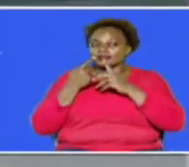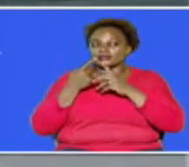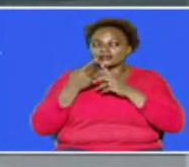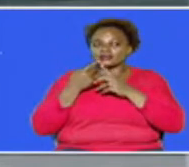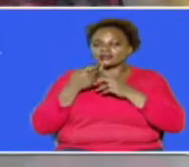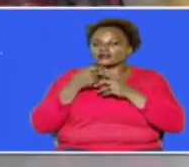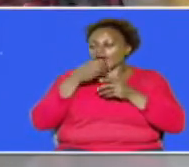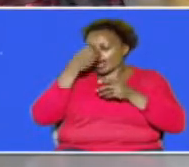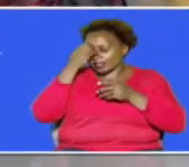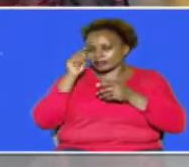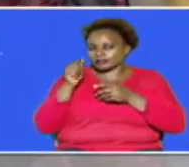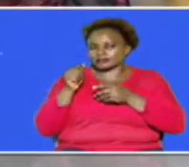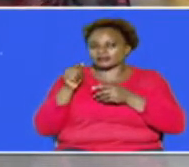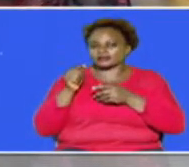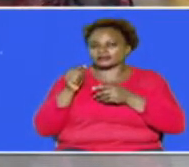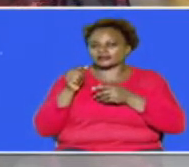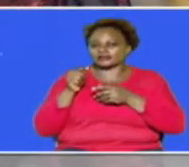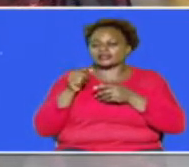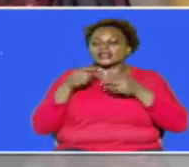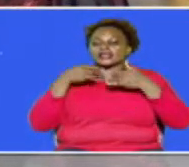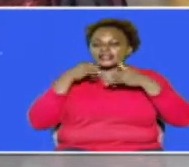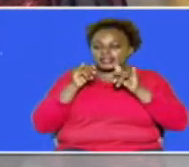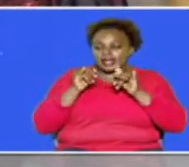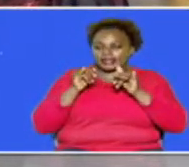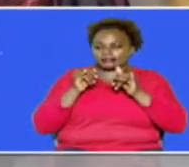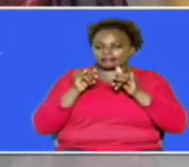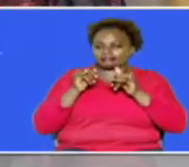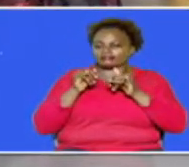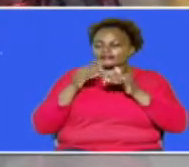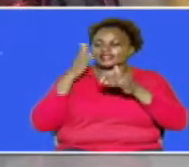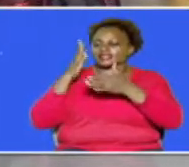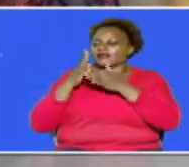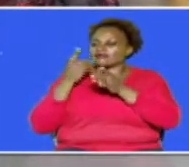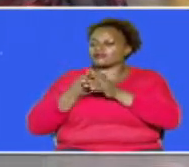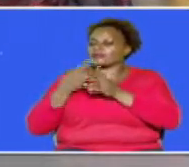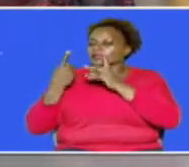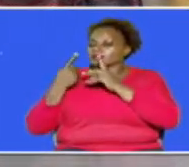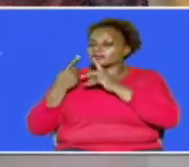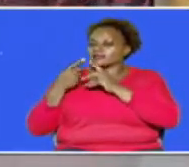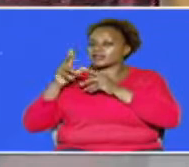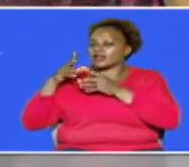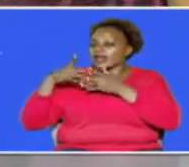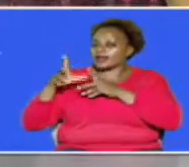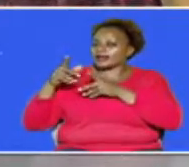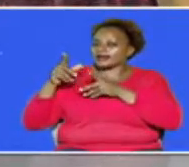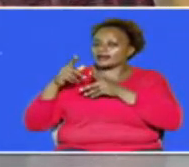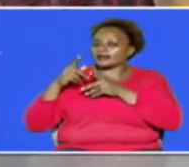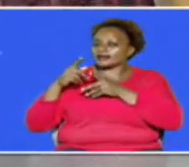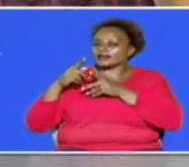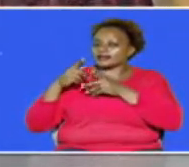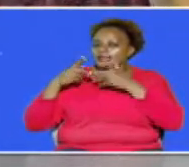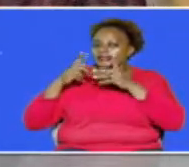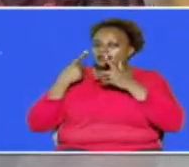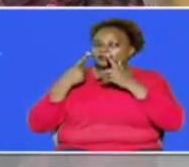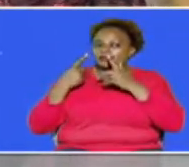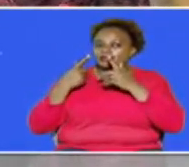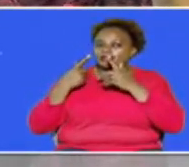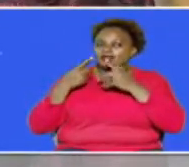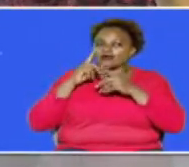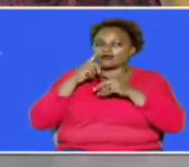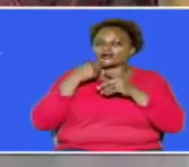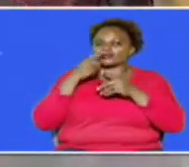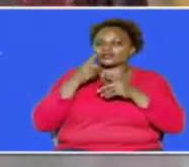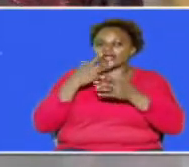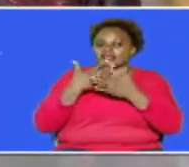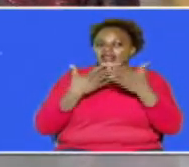to annoy Kalonzo. And he tried to stop me from speaking, but people said, no, Mutua is our spokesman. He is the one who is going to